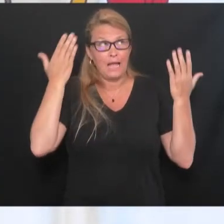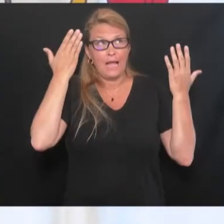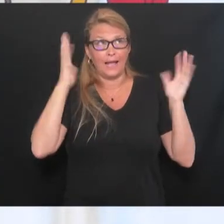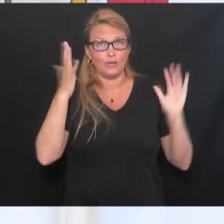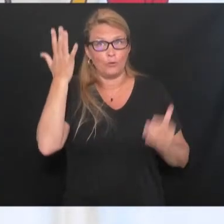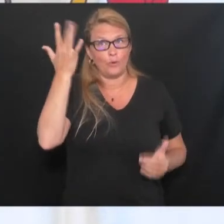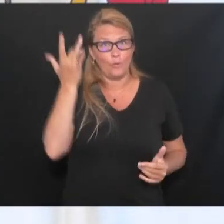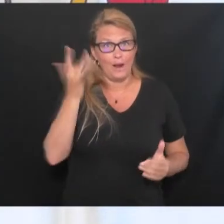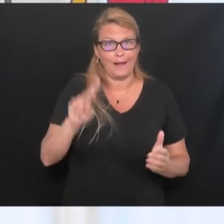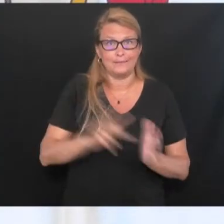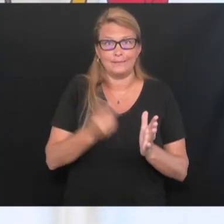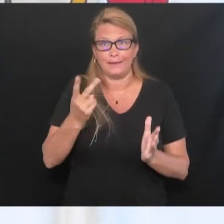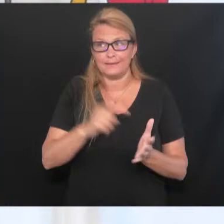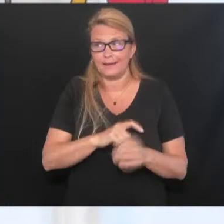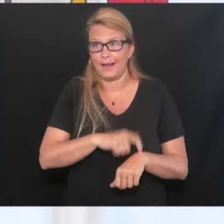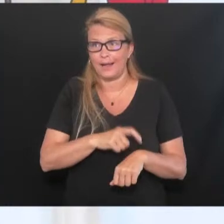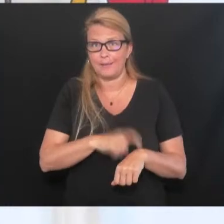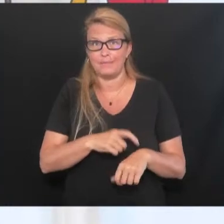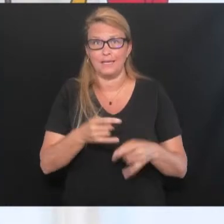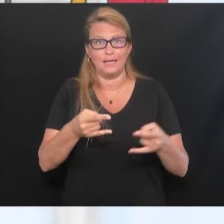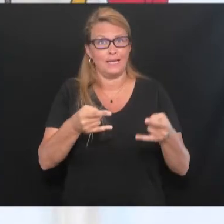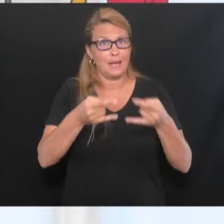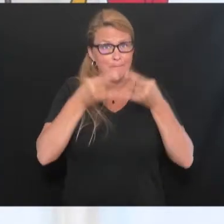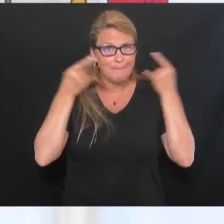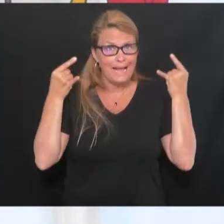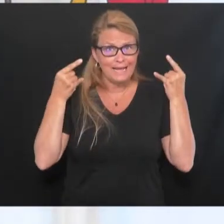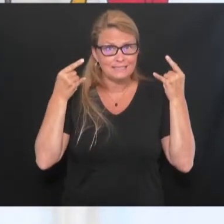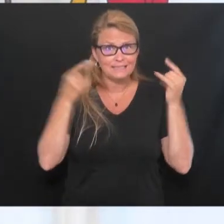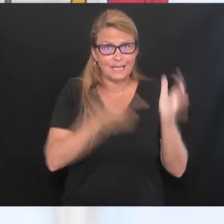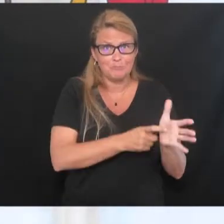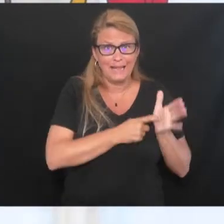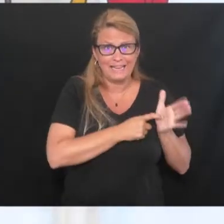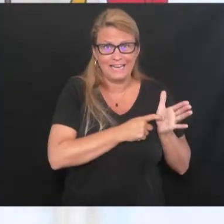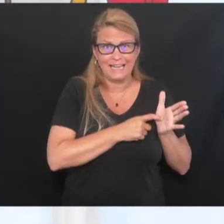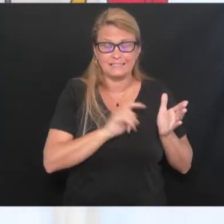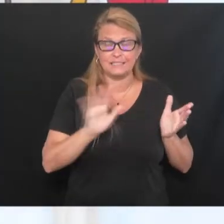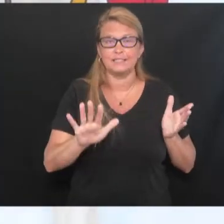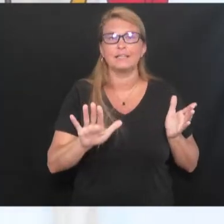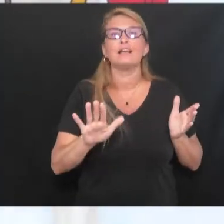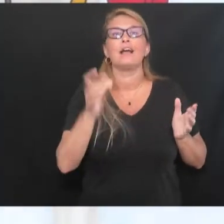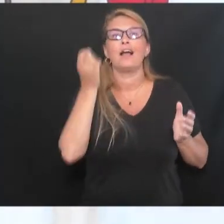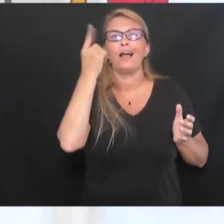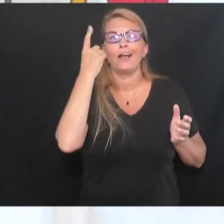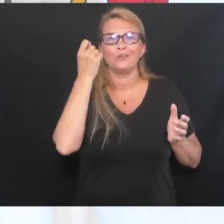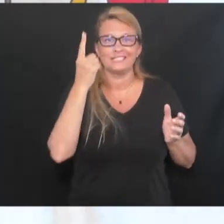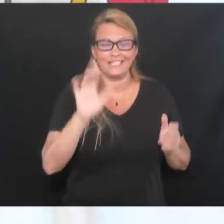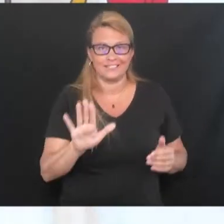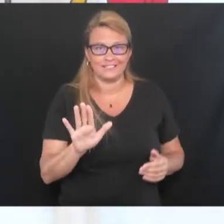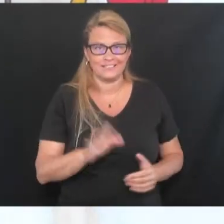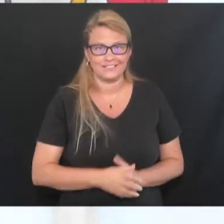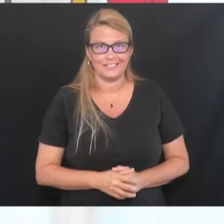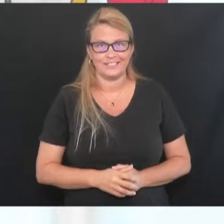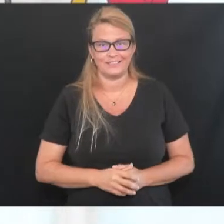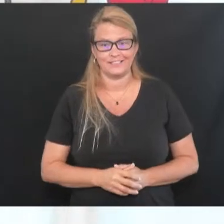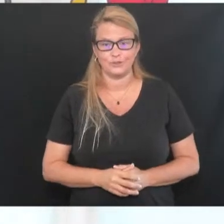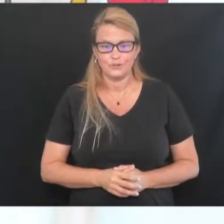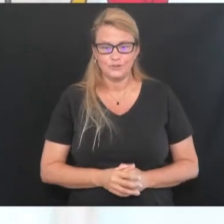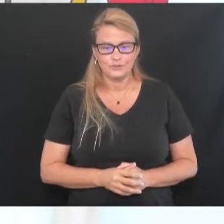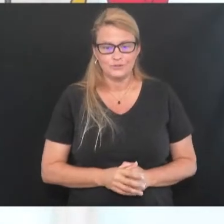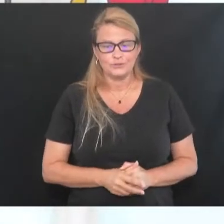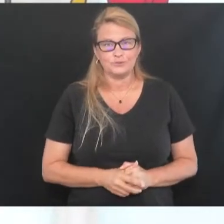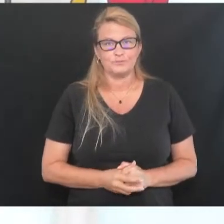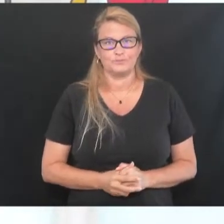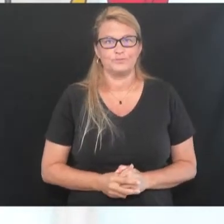clarify on the mask and the mandates, but it's just as simple as this. Anybody in the world, I'd